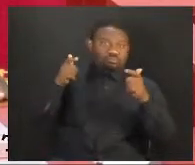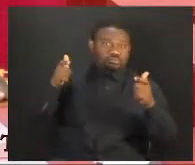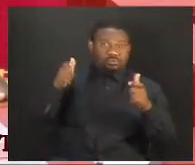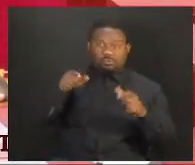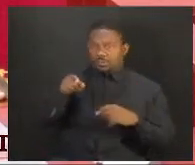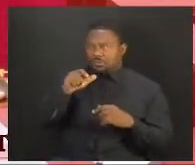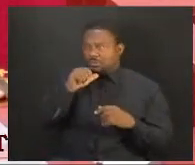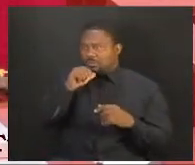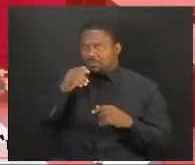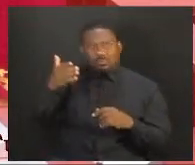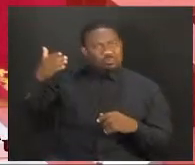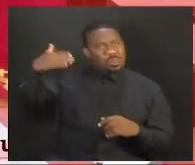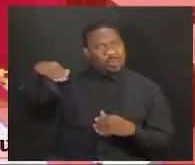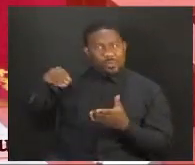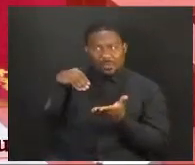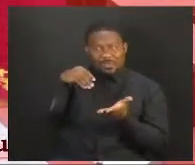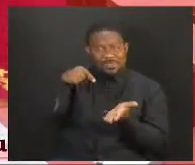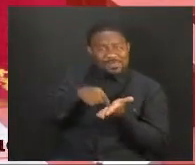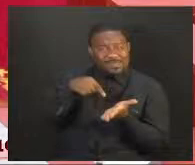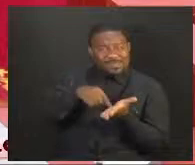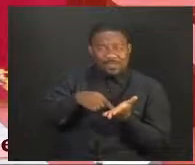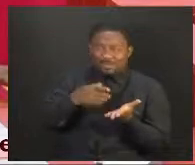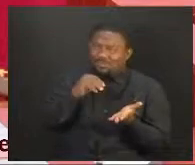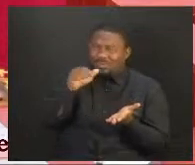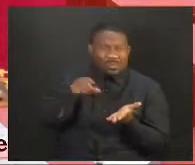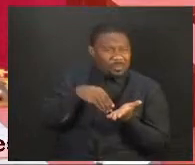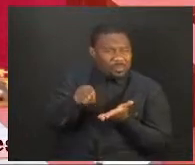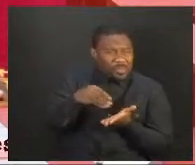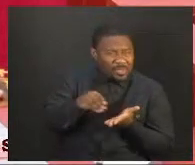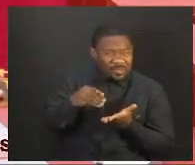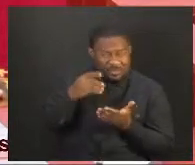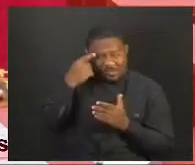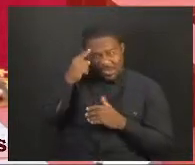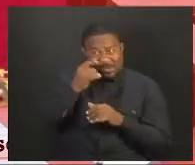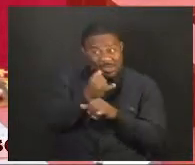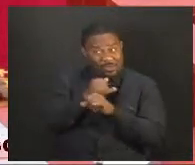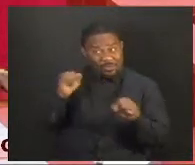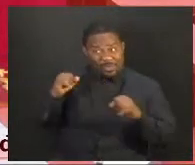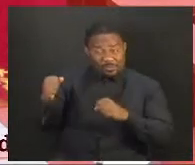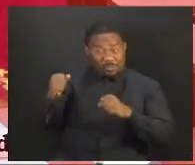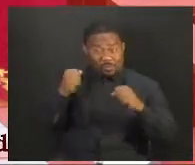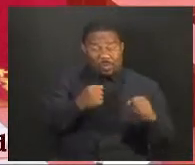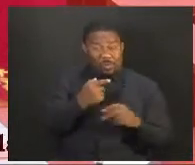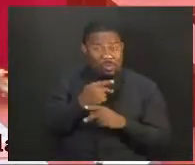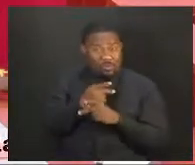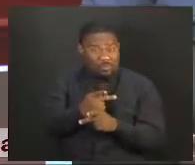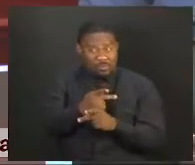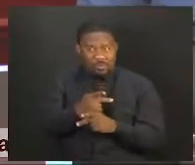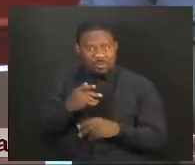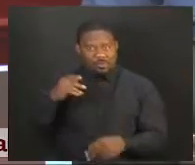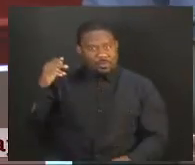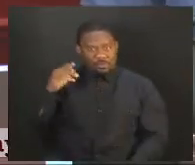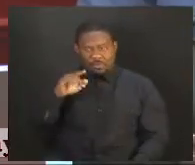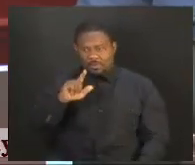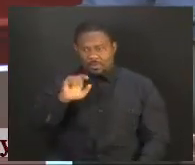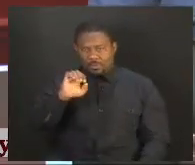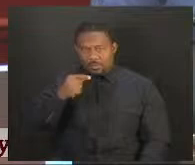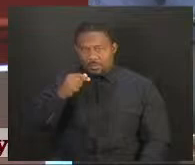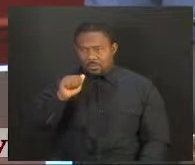unpaid legacy arrests due to the independent power producers. So, Speaker, the legacy arrests stood